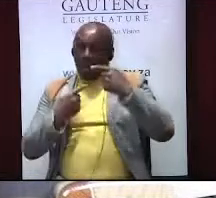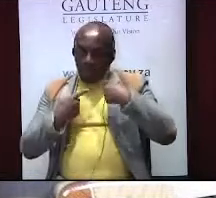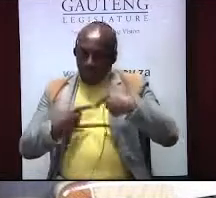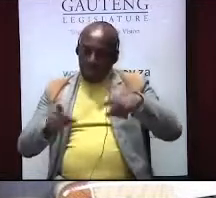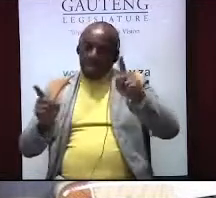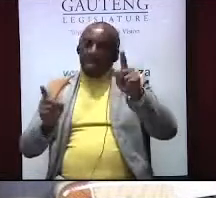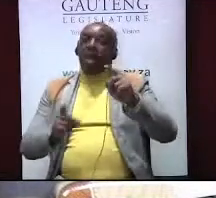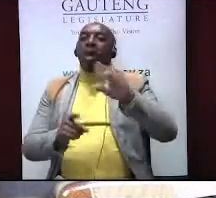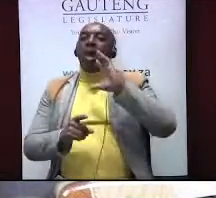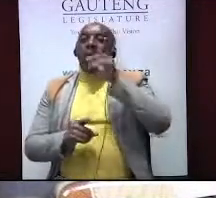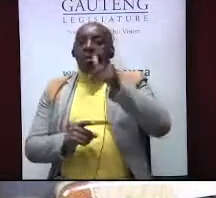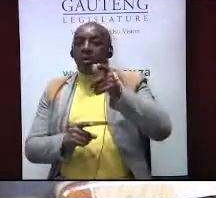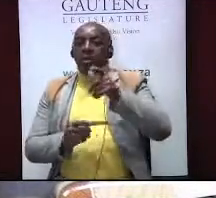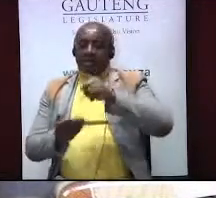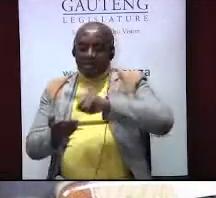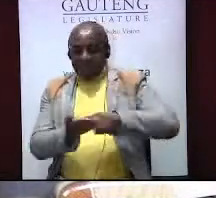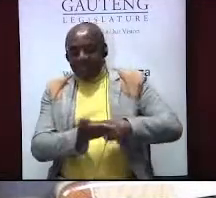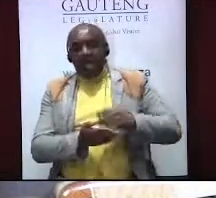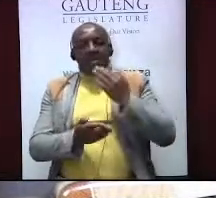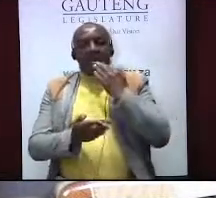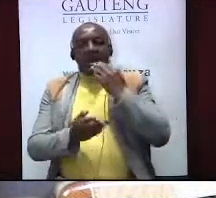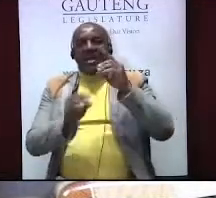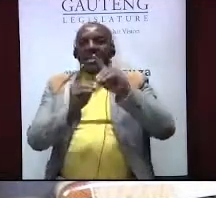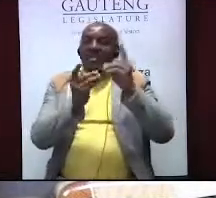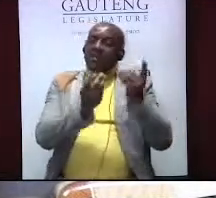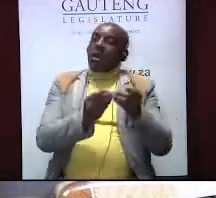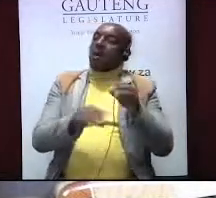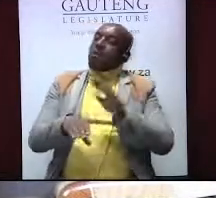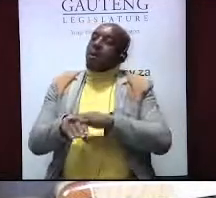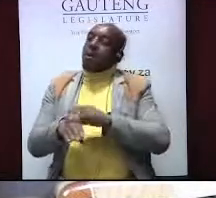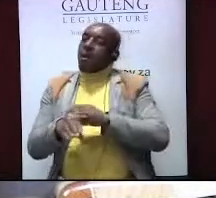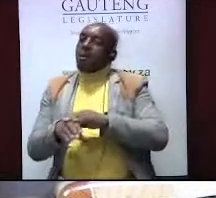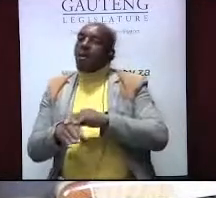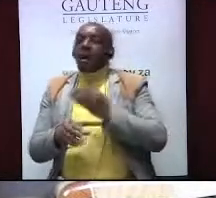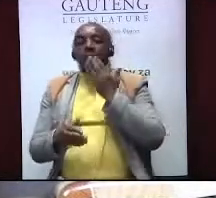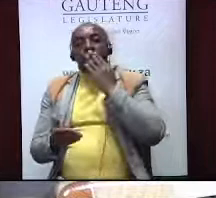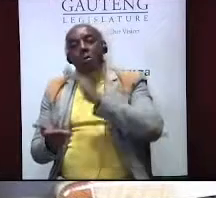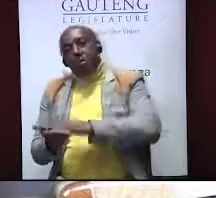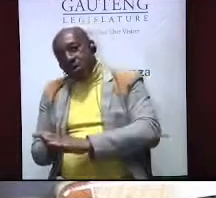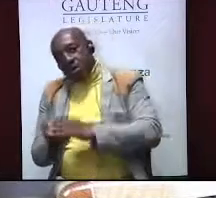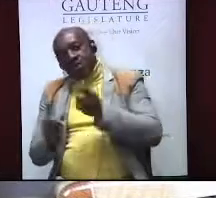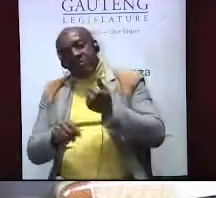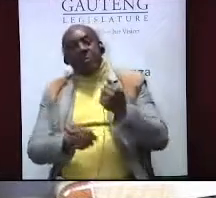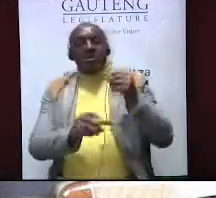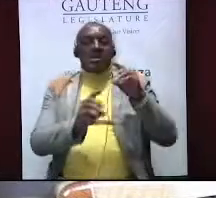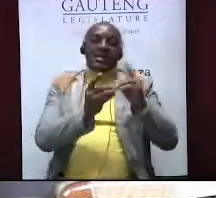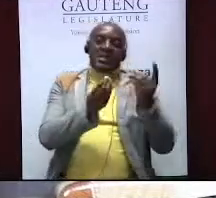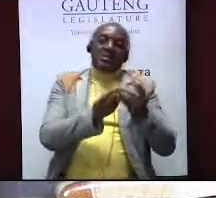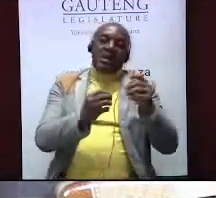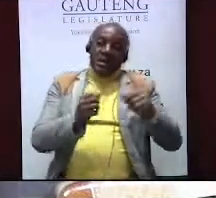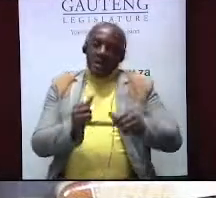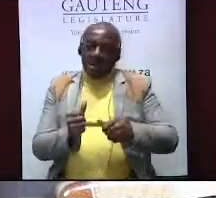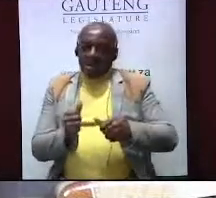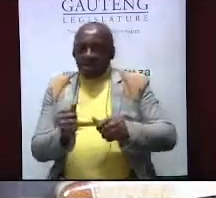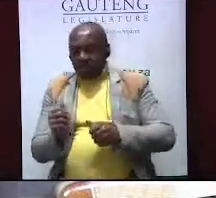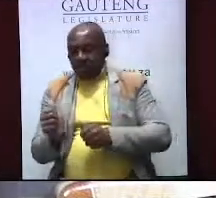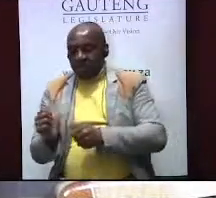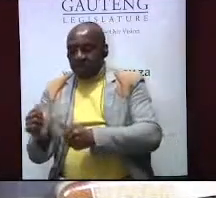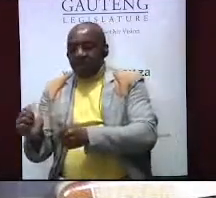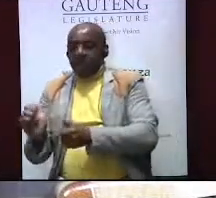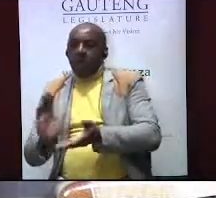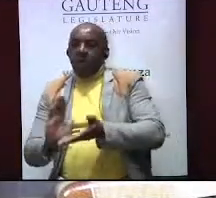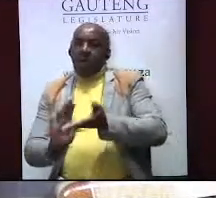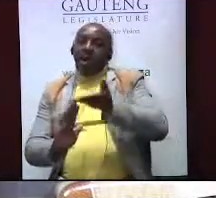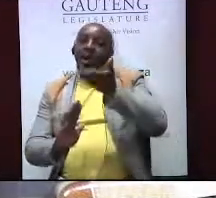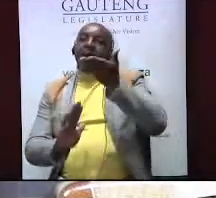have a further conversation with the department, especially on the commitments made by the department to follow up, just to check what programs they will put